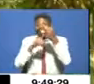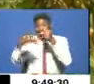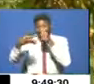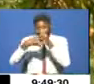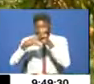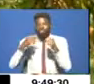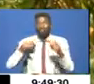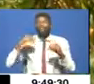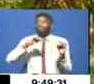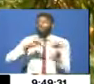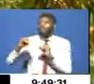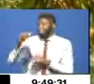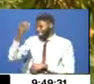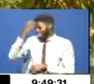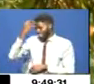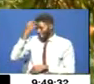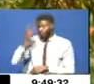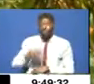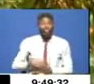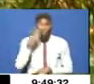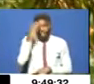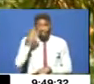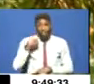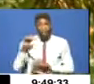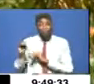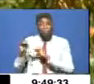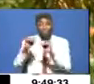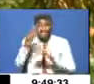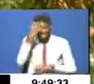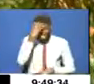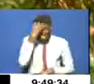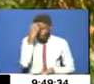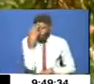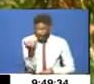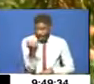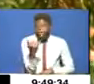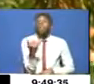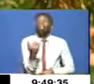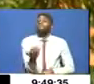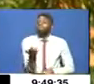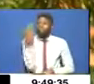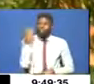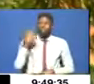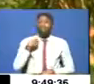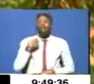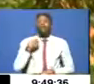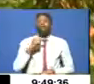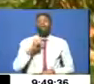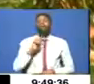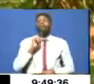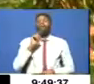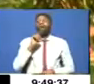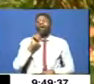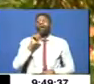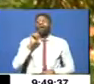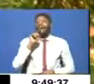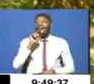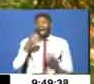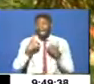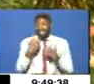Kitale. Why did I come to Kitale? I had a visit of three people who came to see